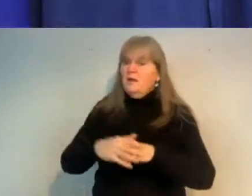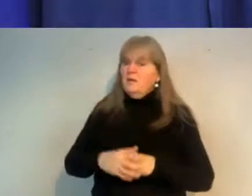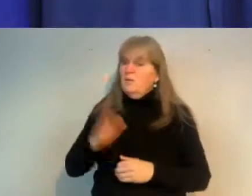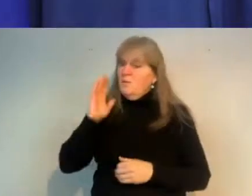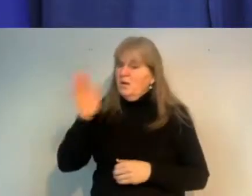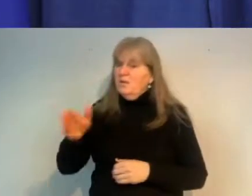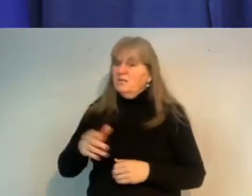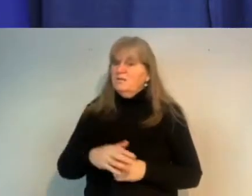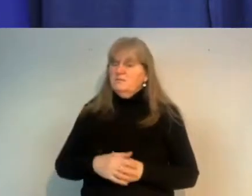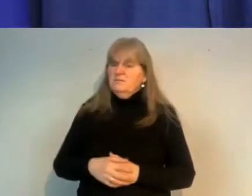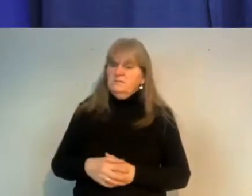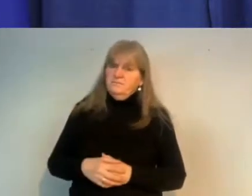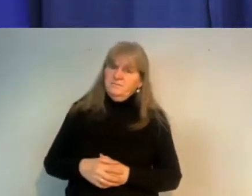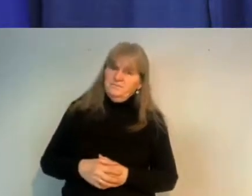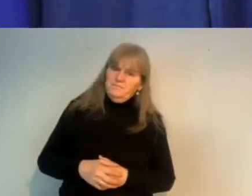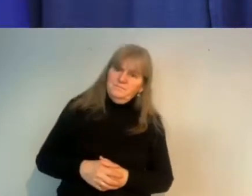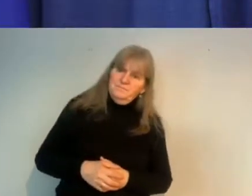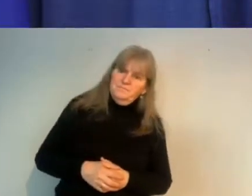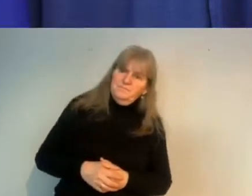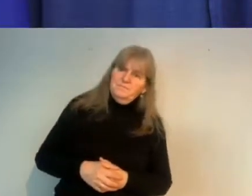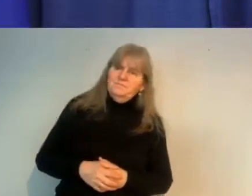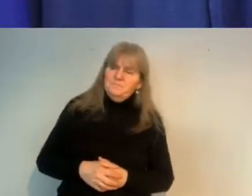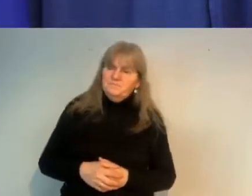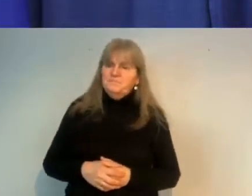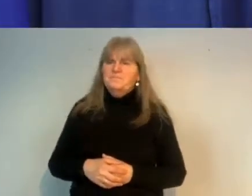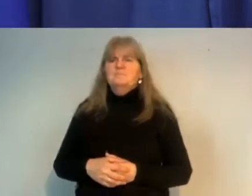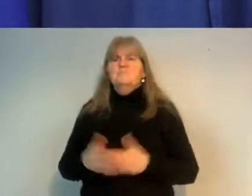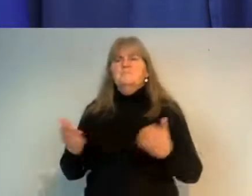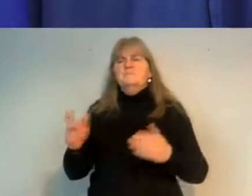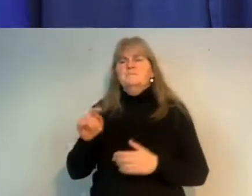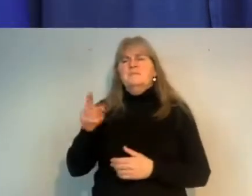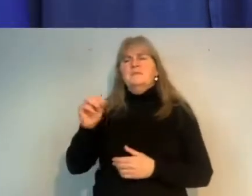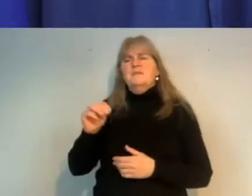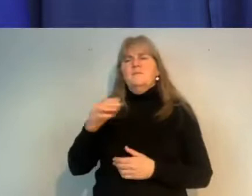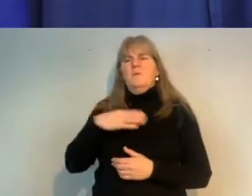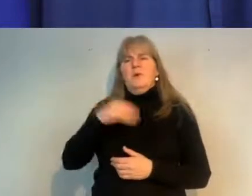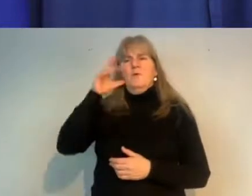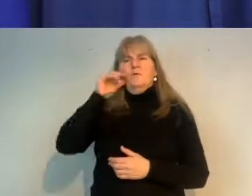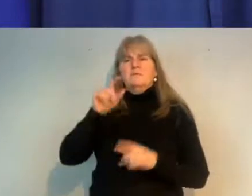Thank you. We'll now move to Tim at the White Horse Star.